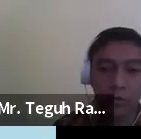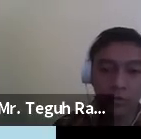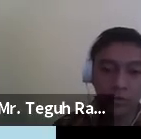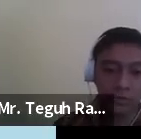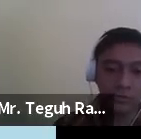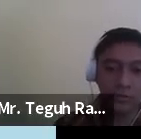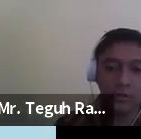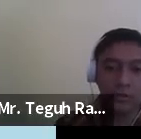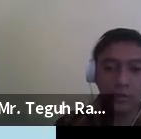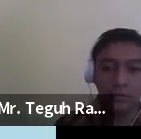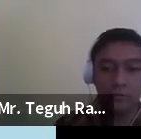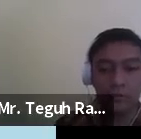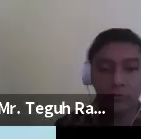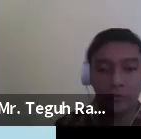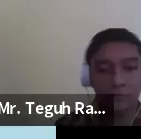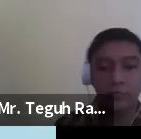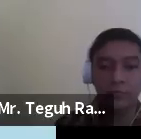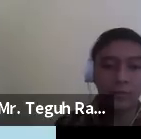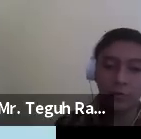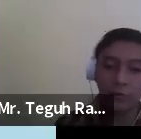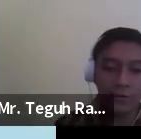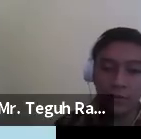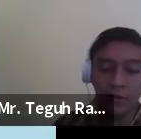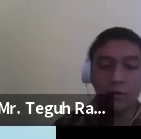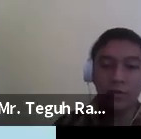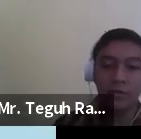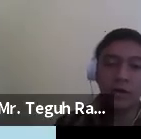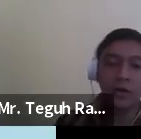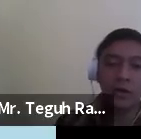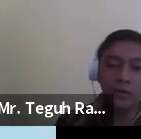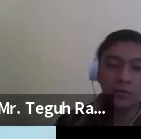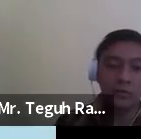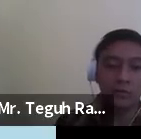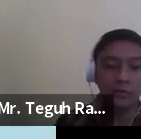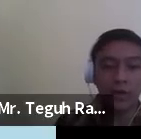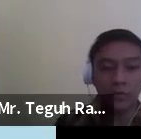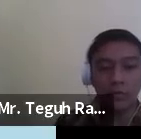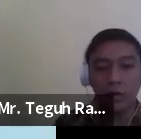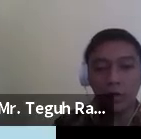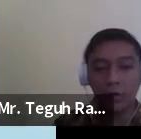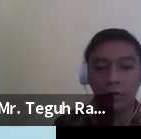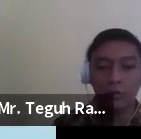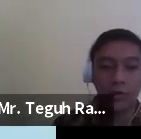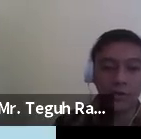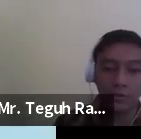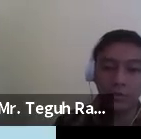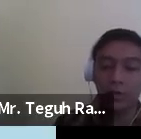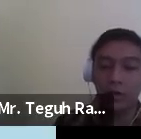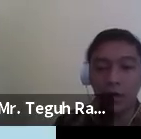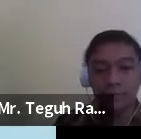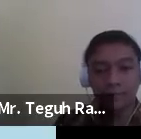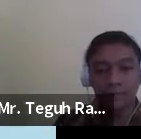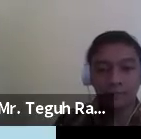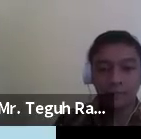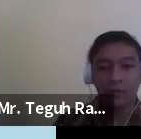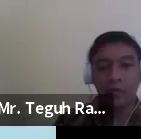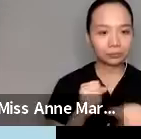9 students from all from some university in Indonesia who get there in USD